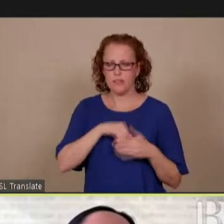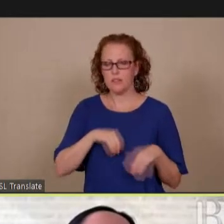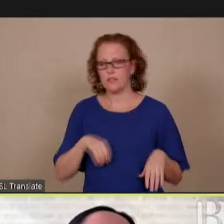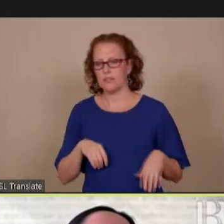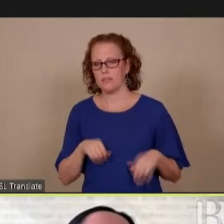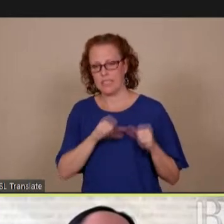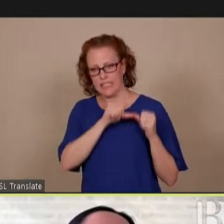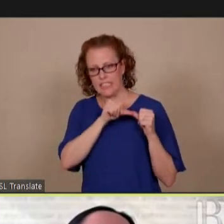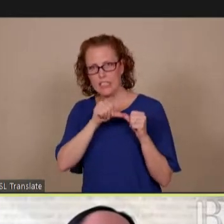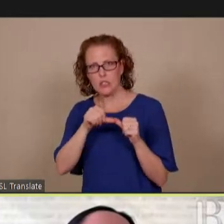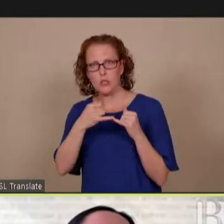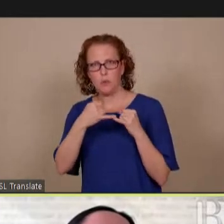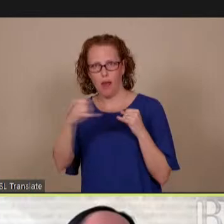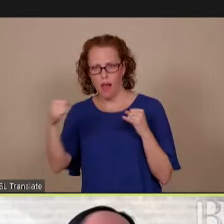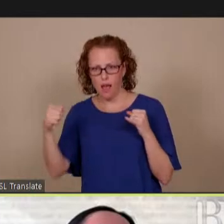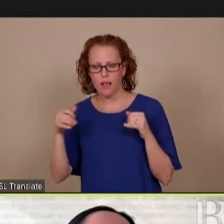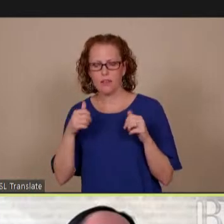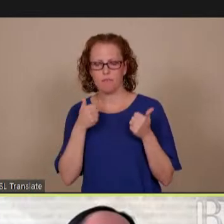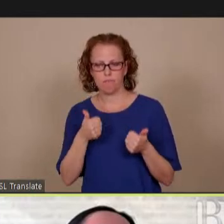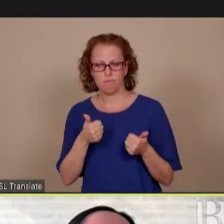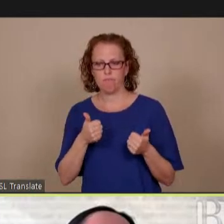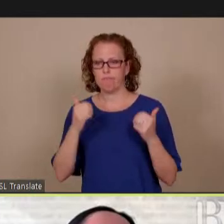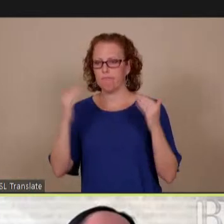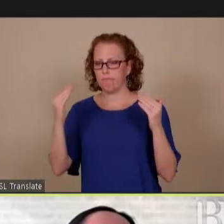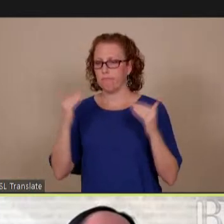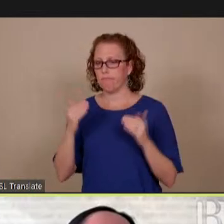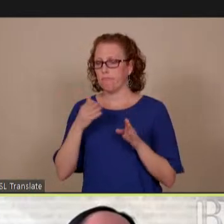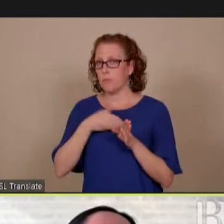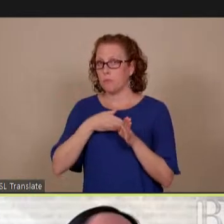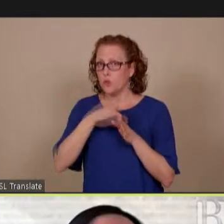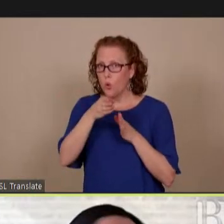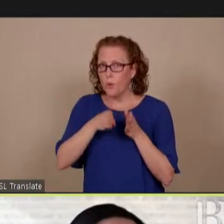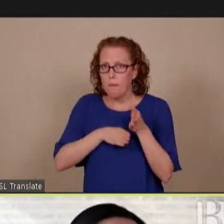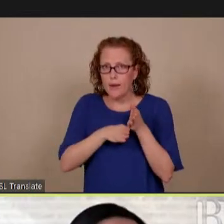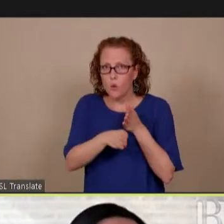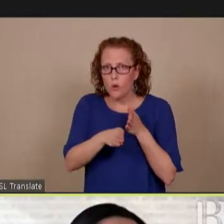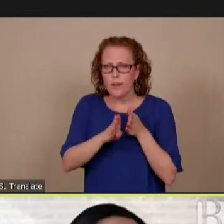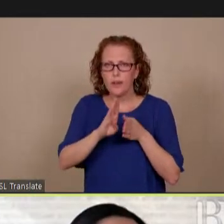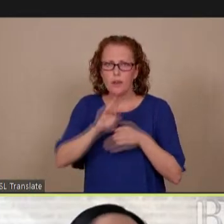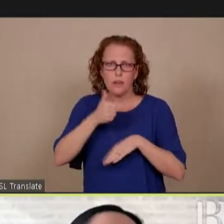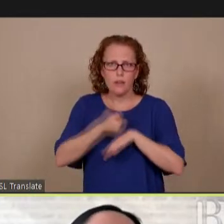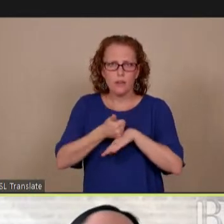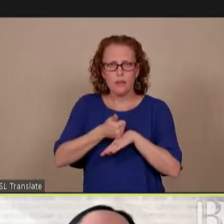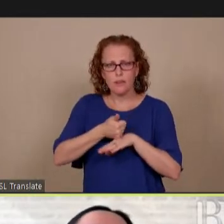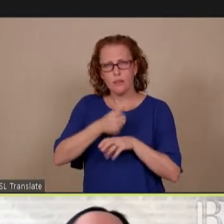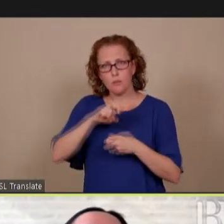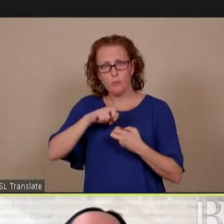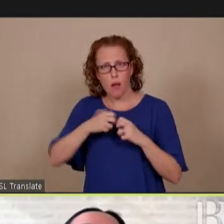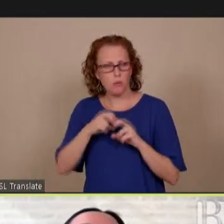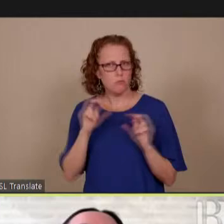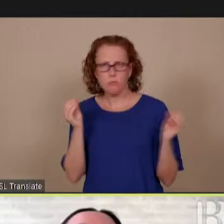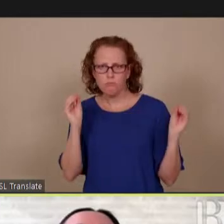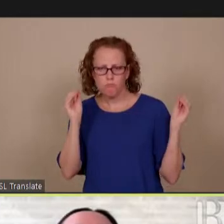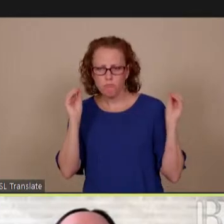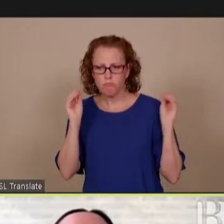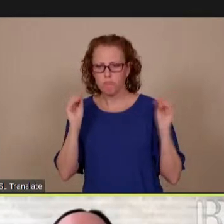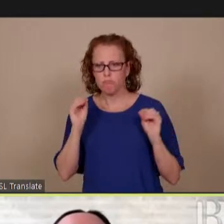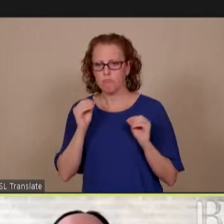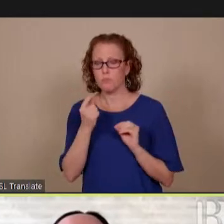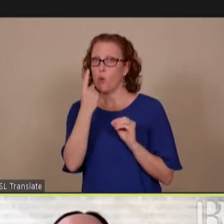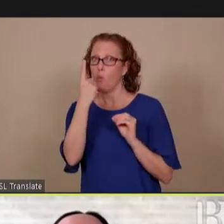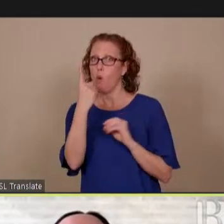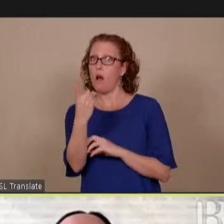a majority minority district that has been created. There was a question about, well, what